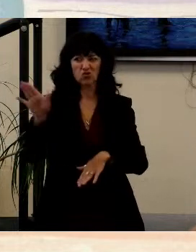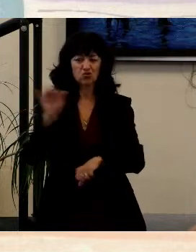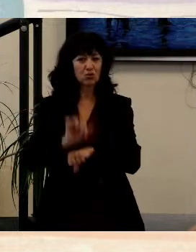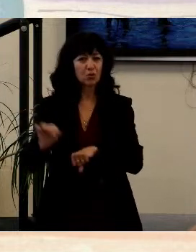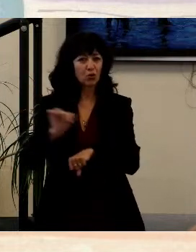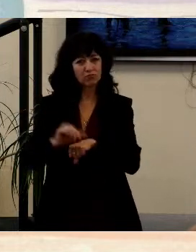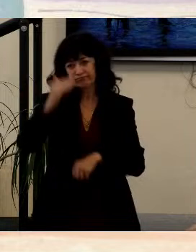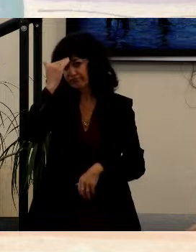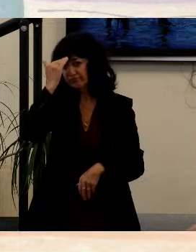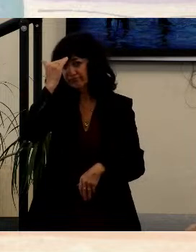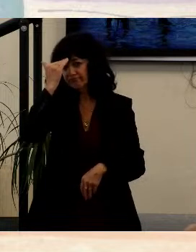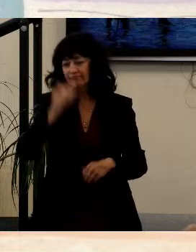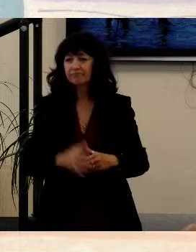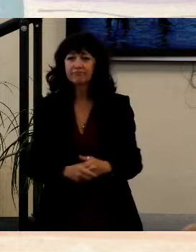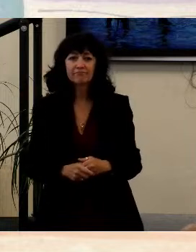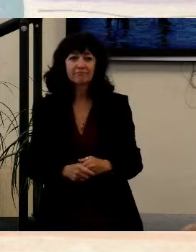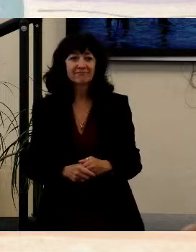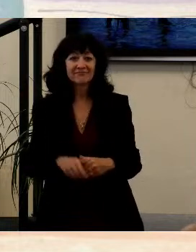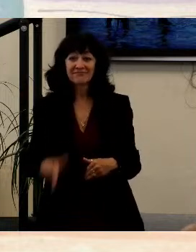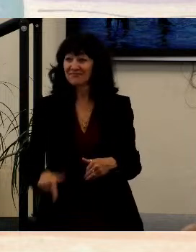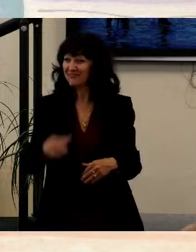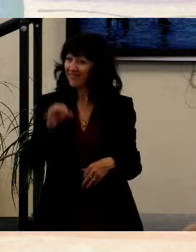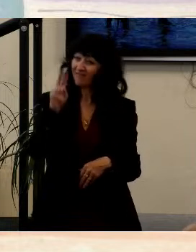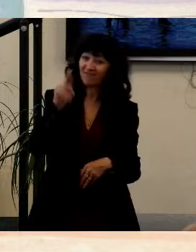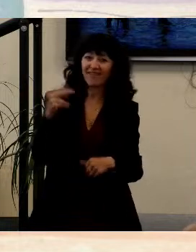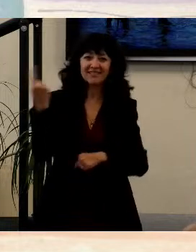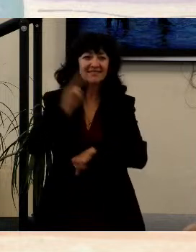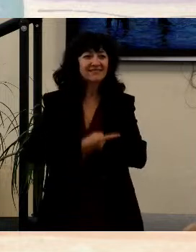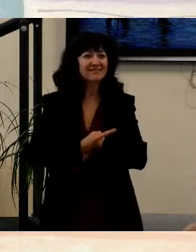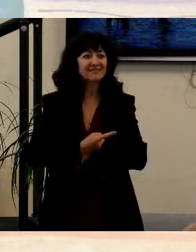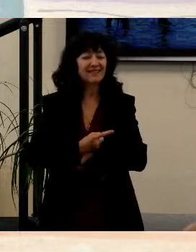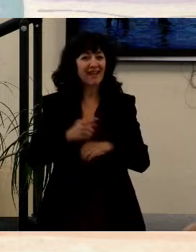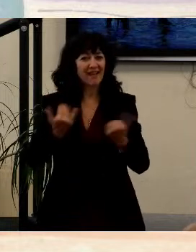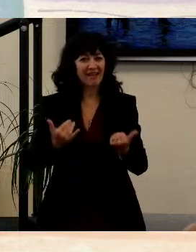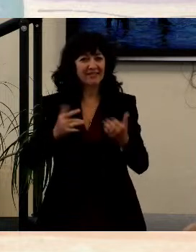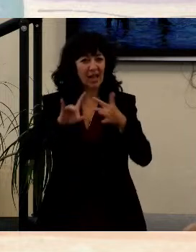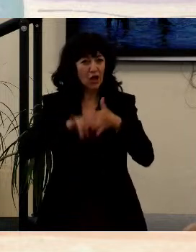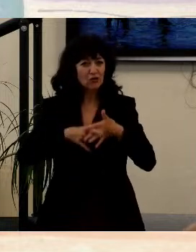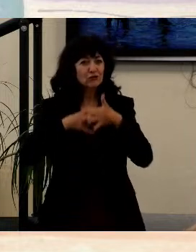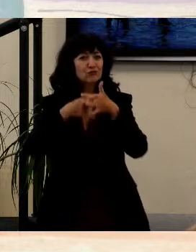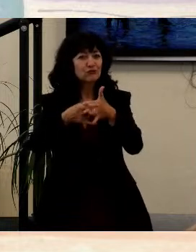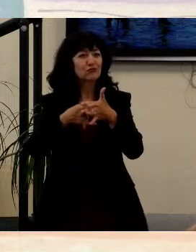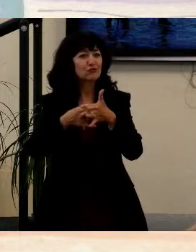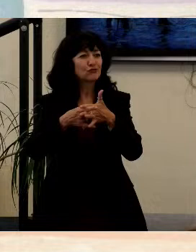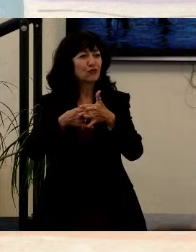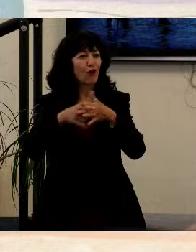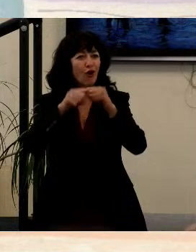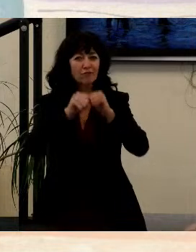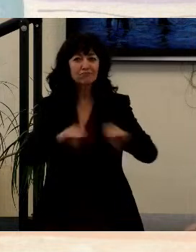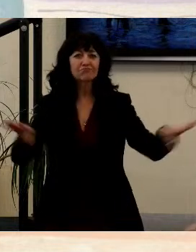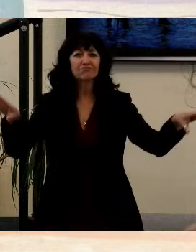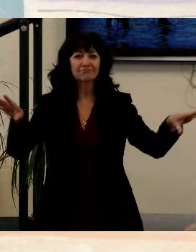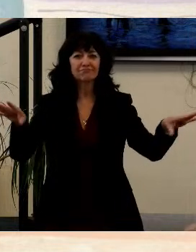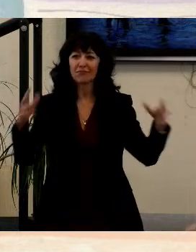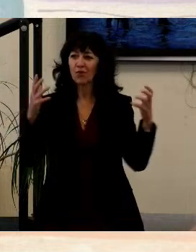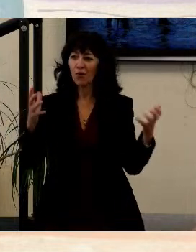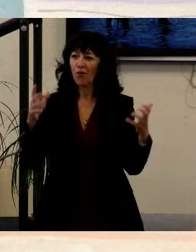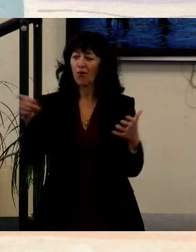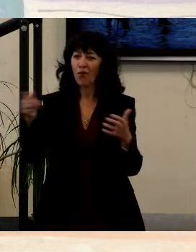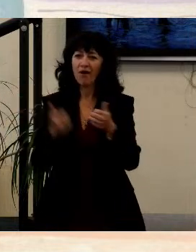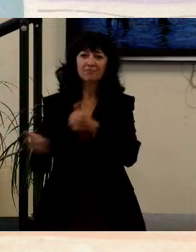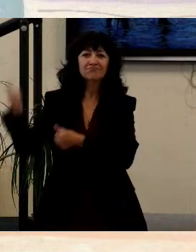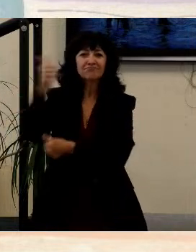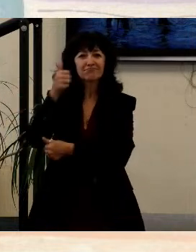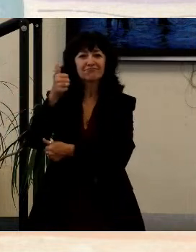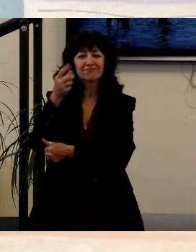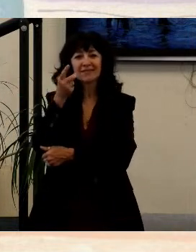kick off a statewide library tour. And I want to thank Dr. Norman for her leadership and all the folks in from the libraries. How about a round of applause for